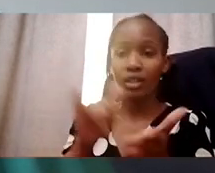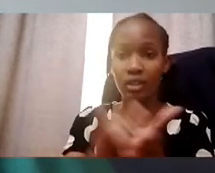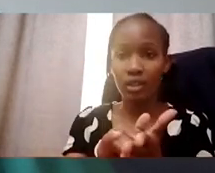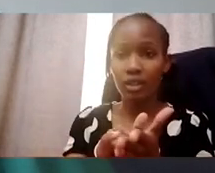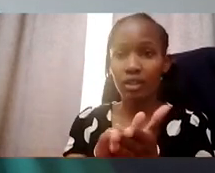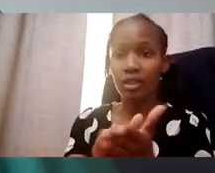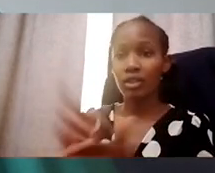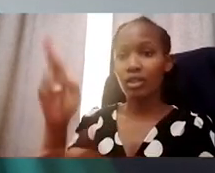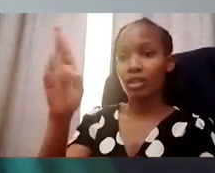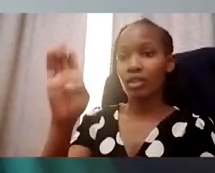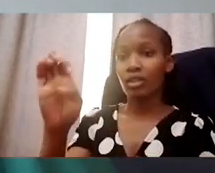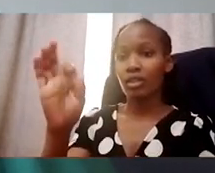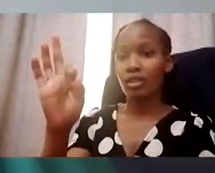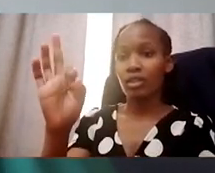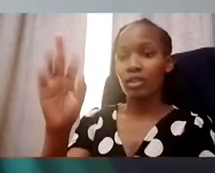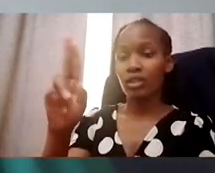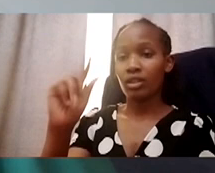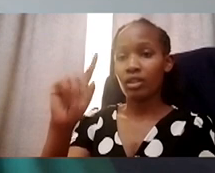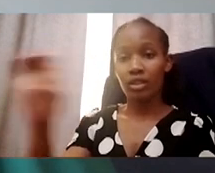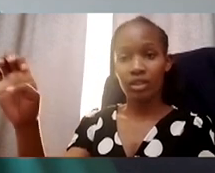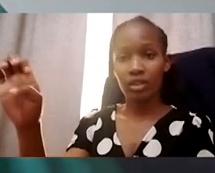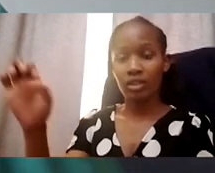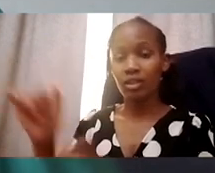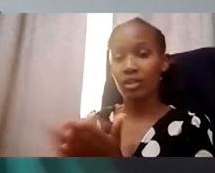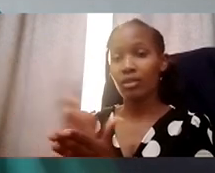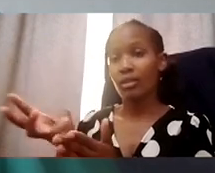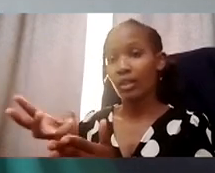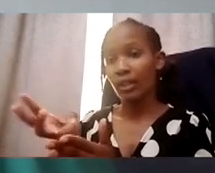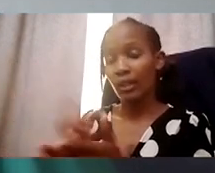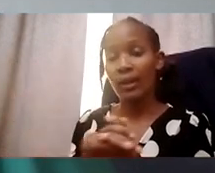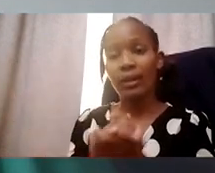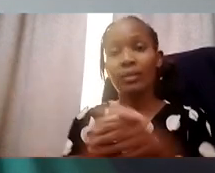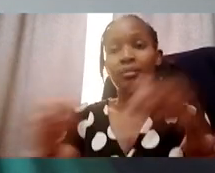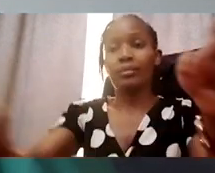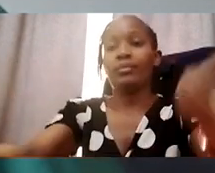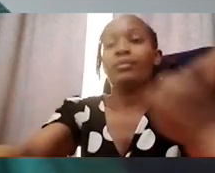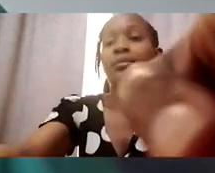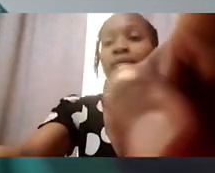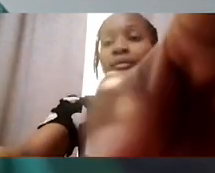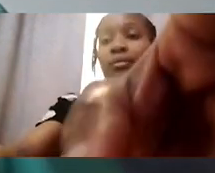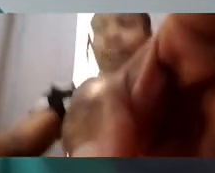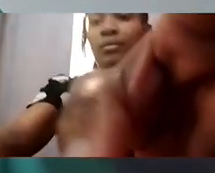athletes compete under the Olympic flag. So really, they compete under the Olympic flag.